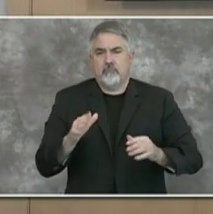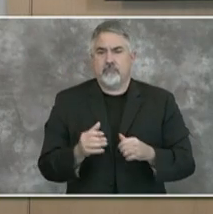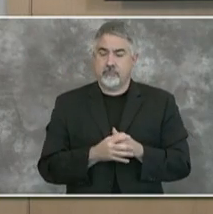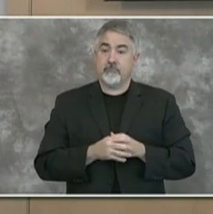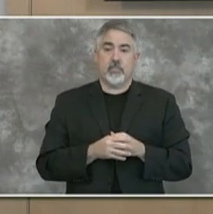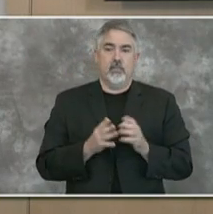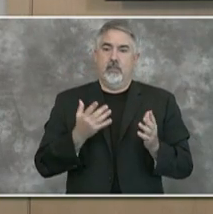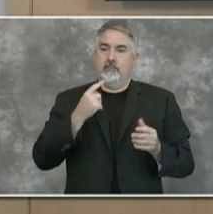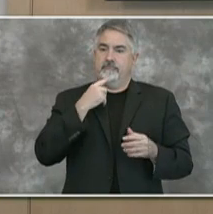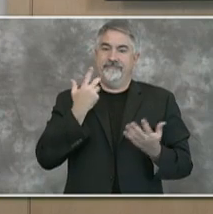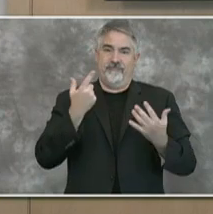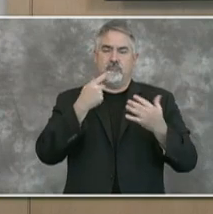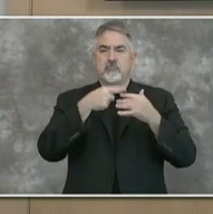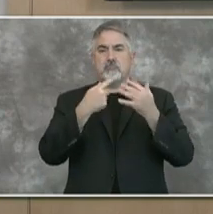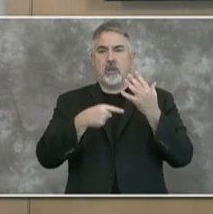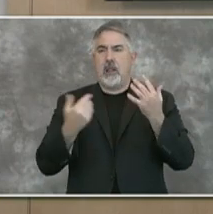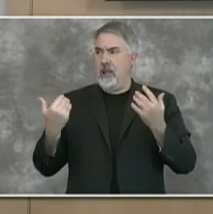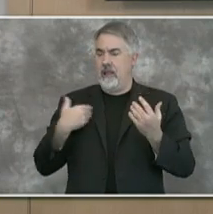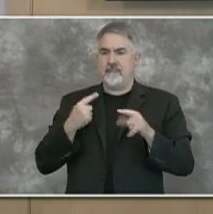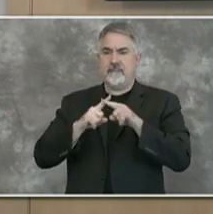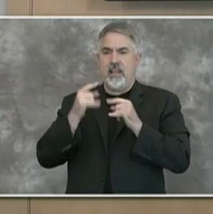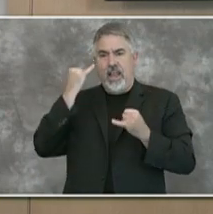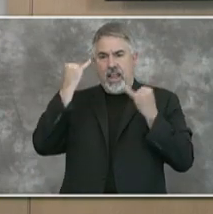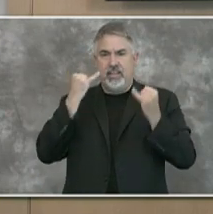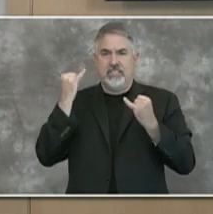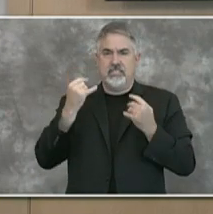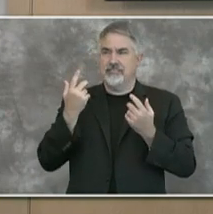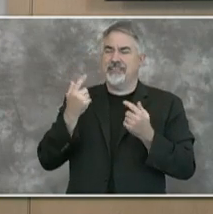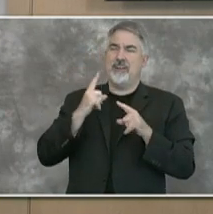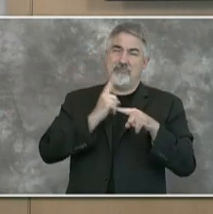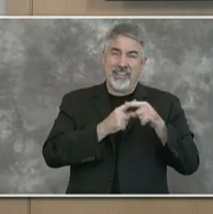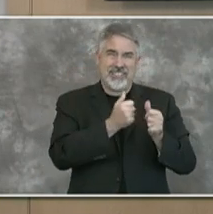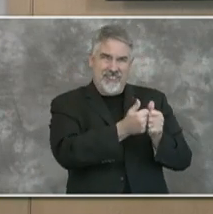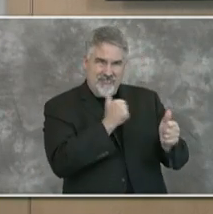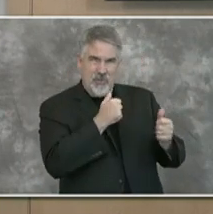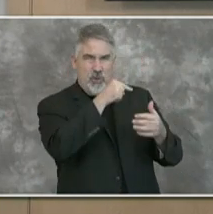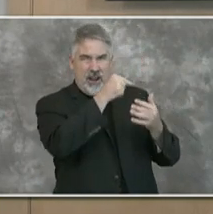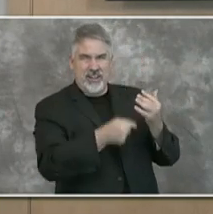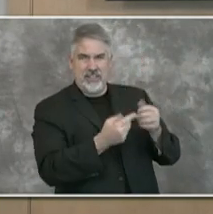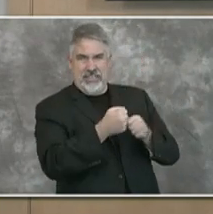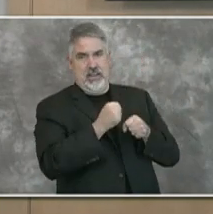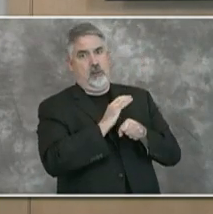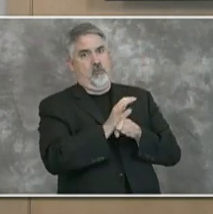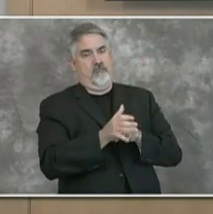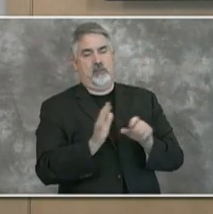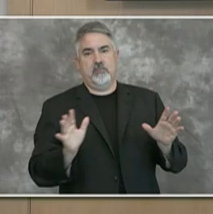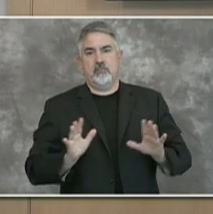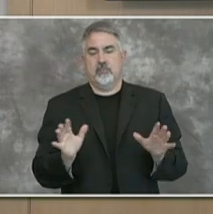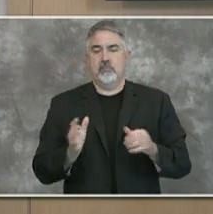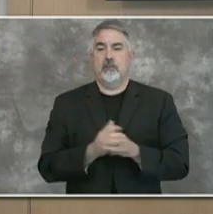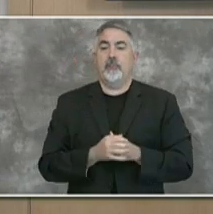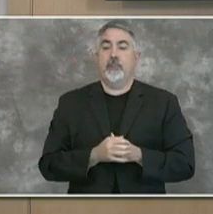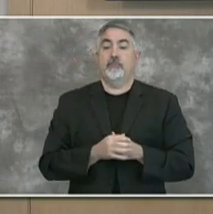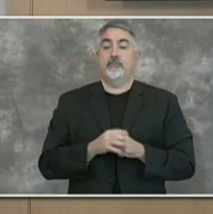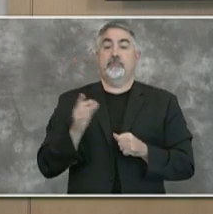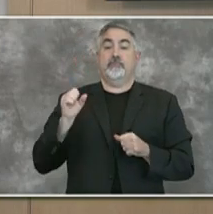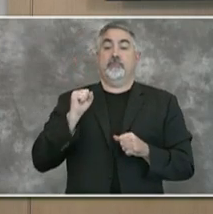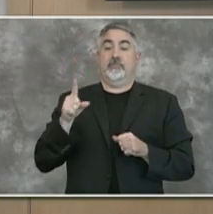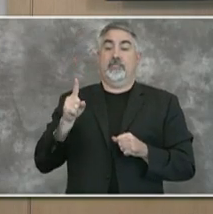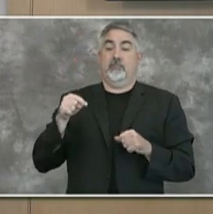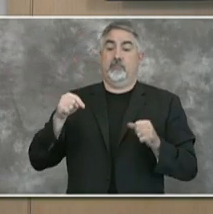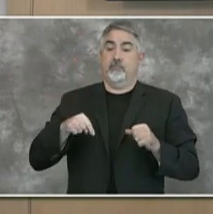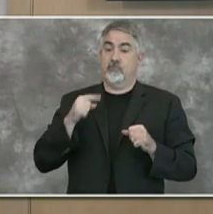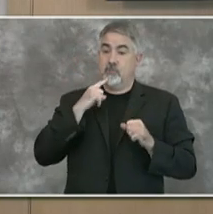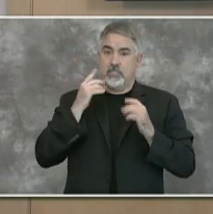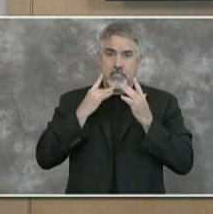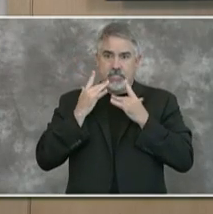things we're doing to try and avoid coronavirus. If you are a San Diegan and you are in need and you are feeling anxiety or uncertainty